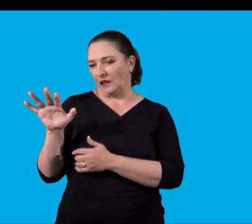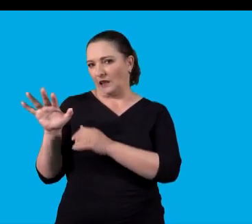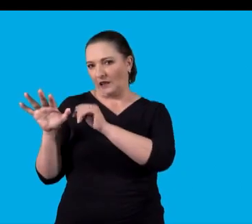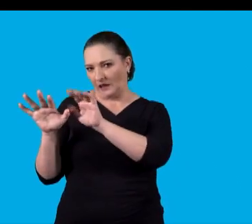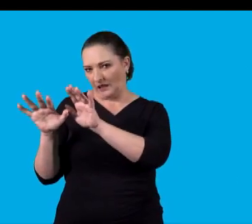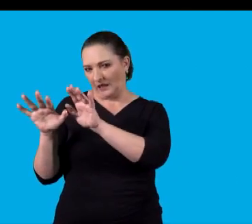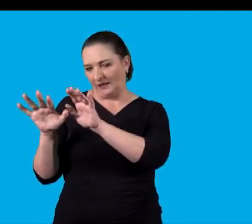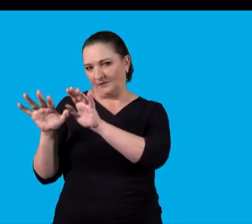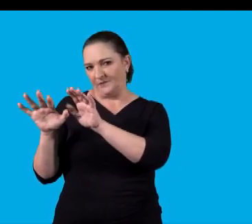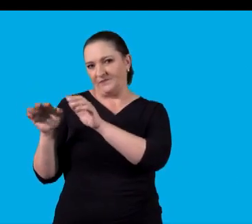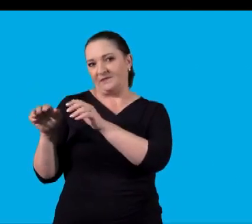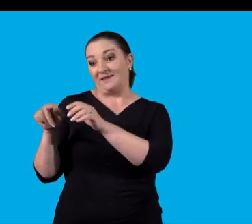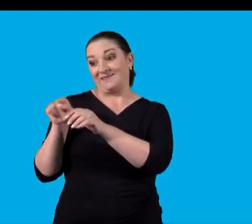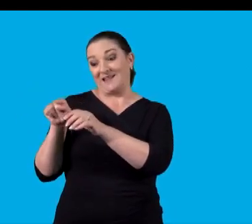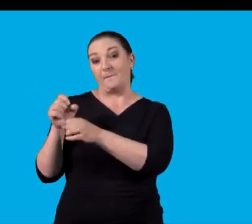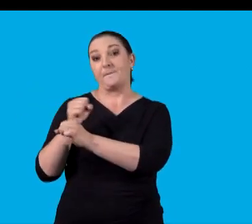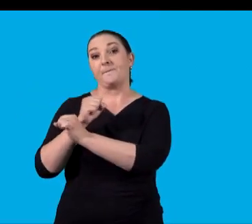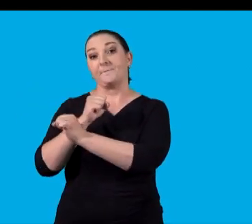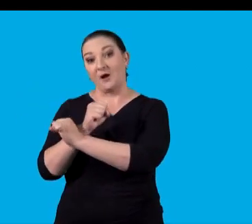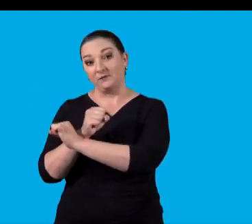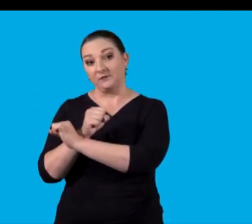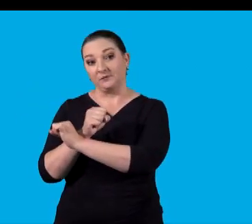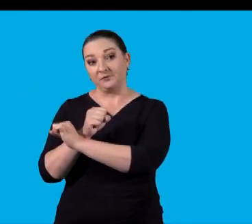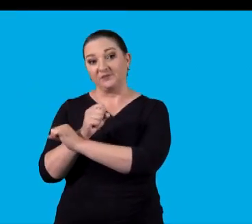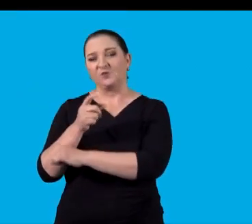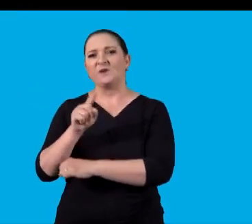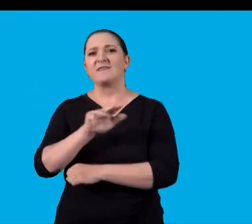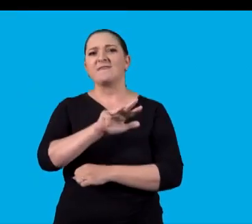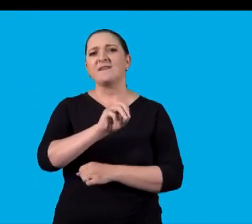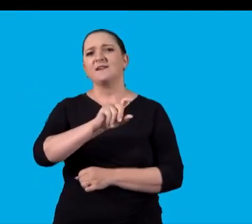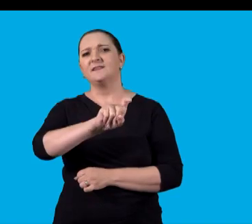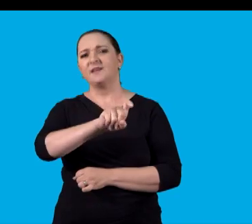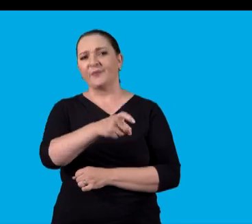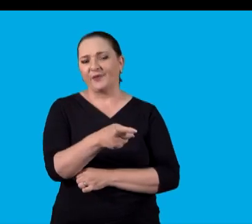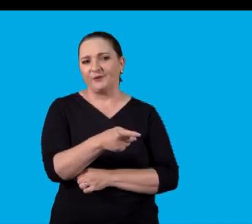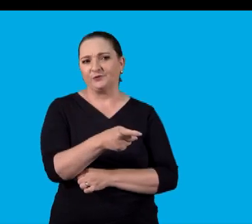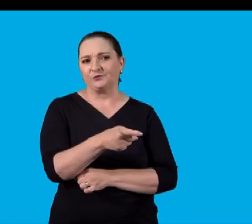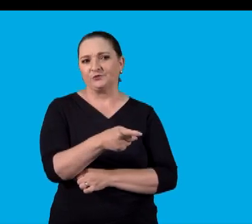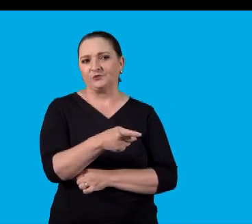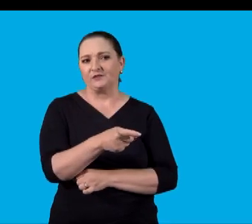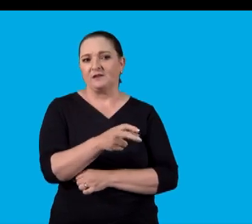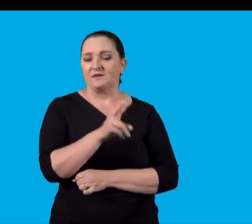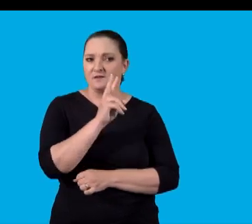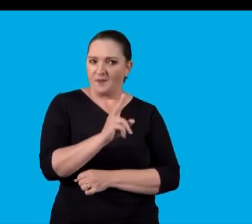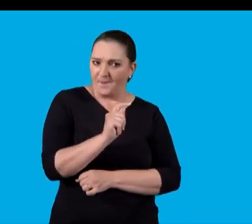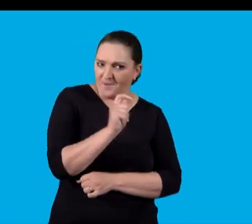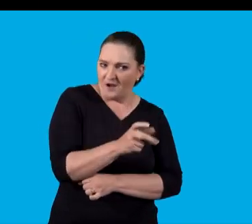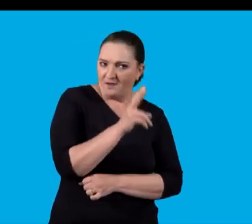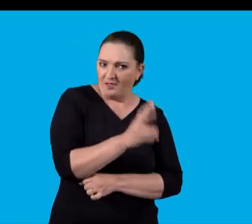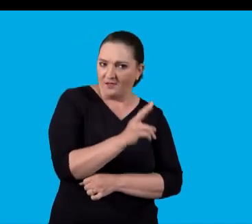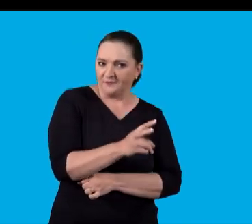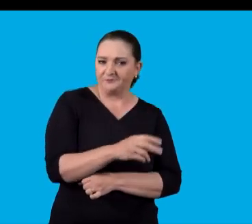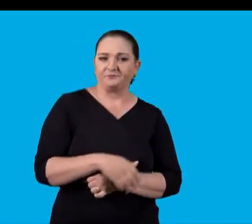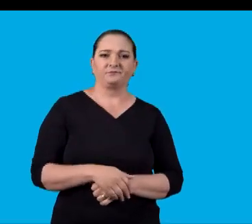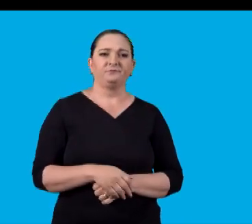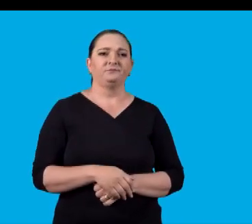I say 9 rand 10 cents multiply by the 90,000 shares that we repurchased, multiply